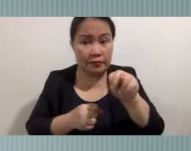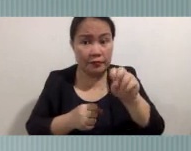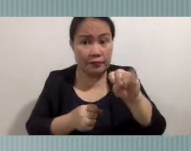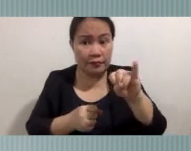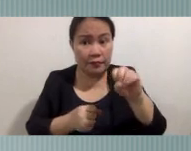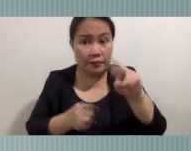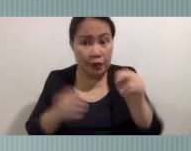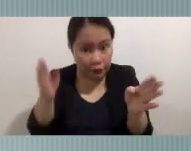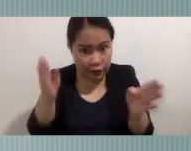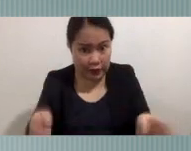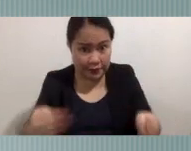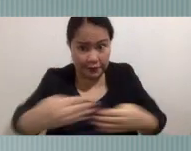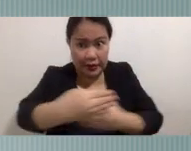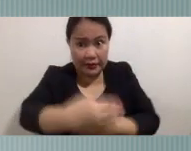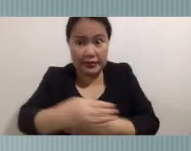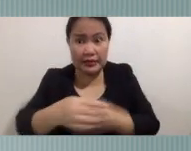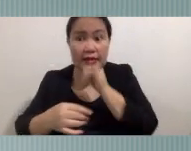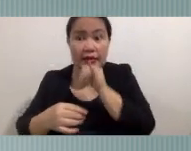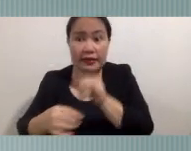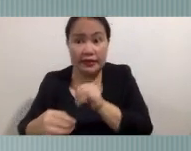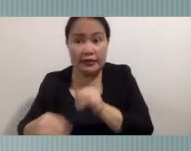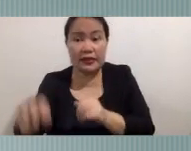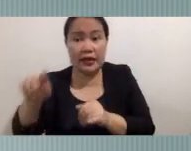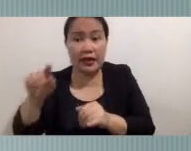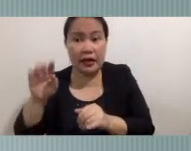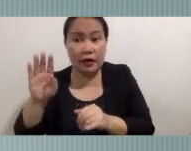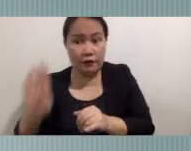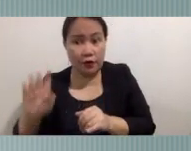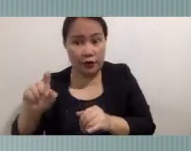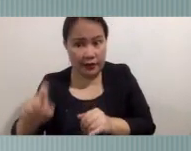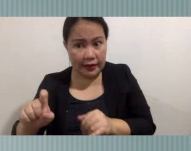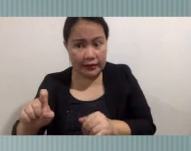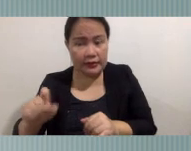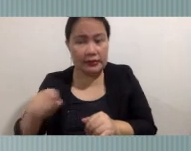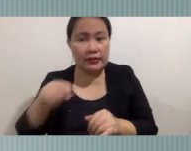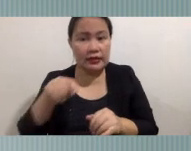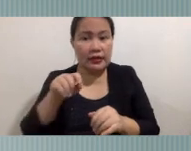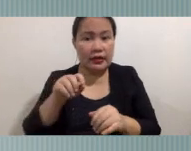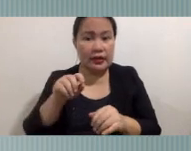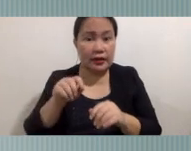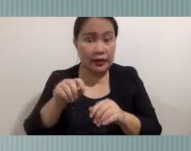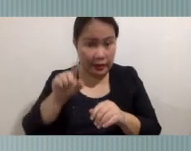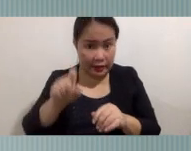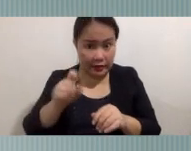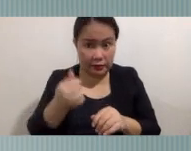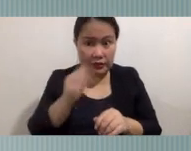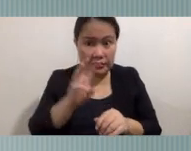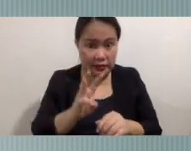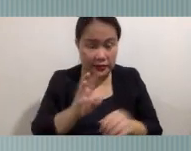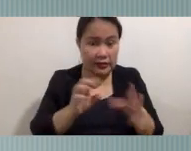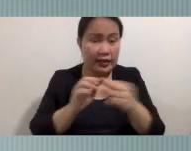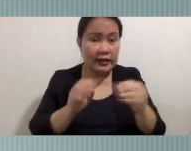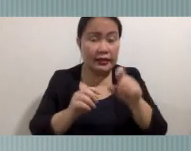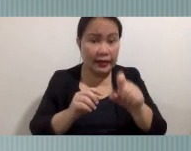box are 4x, x plus 6, and x minus 2.